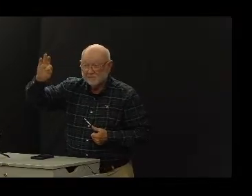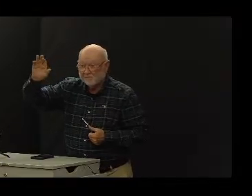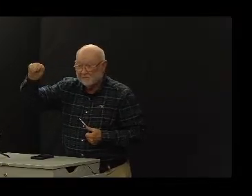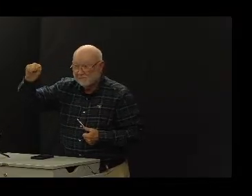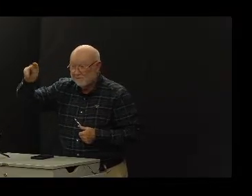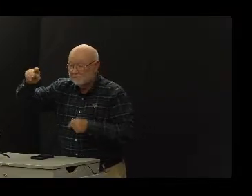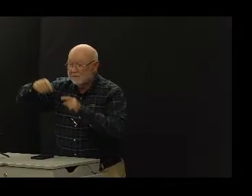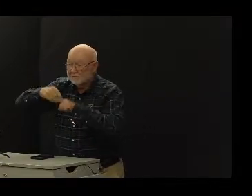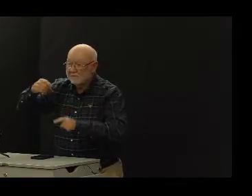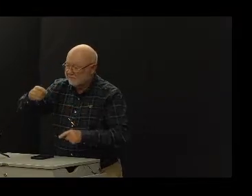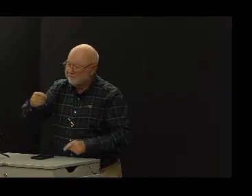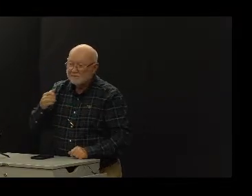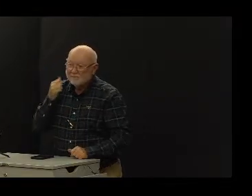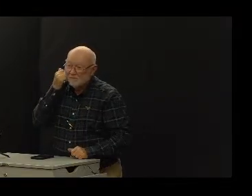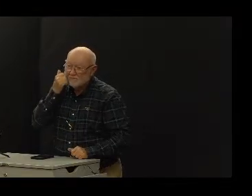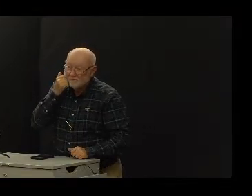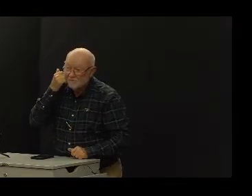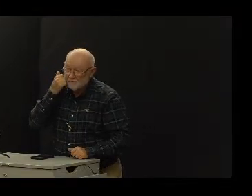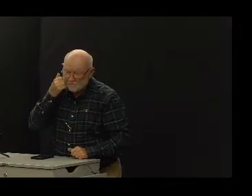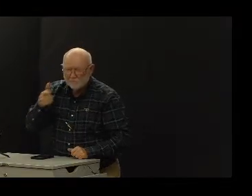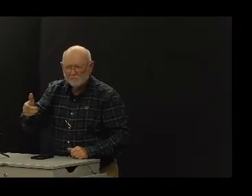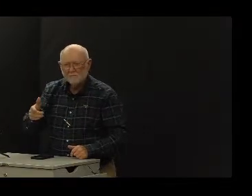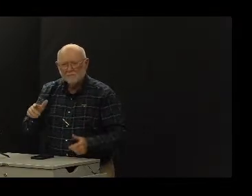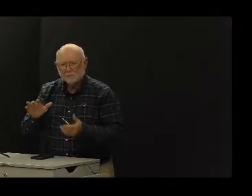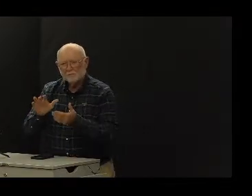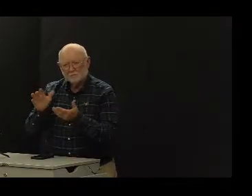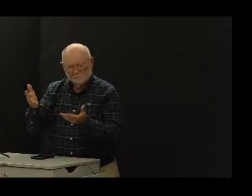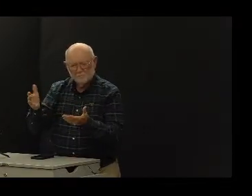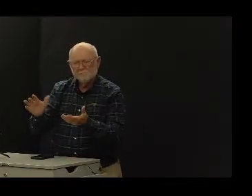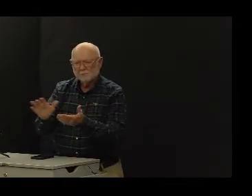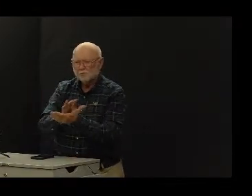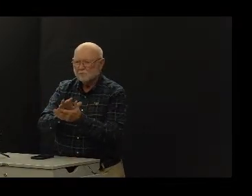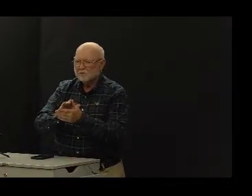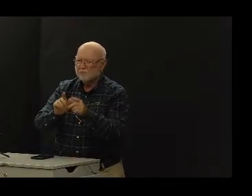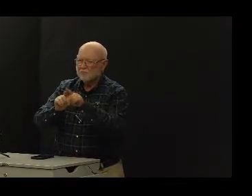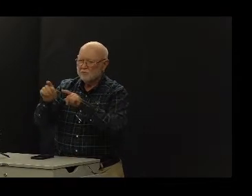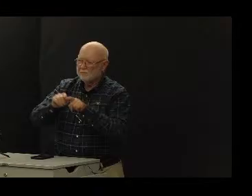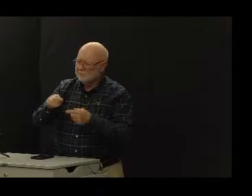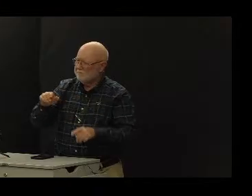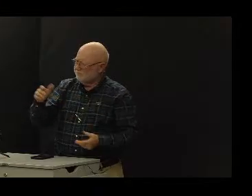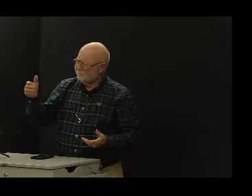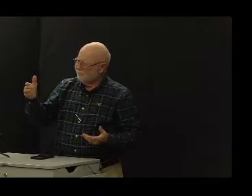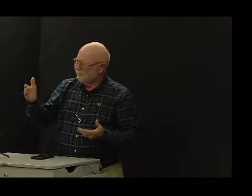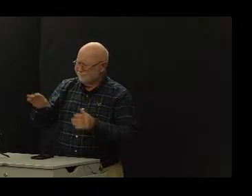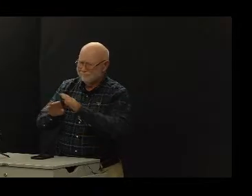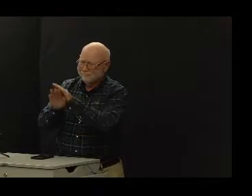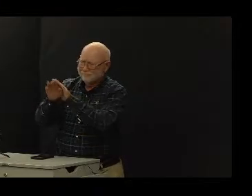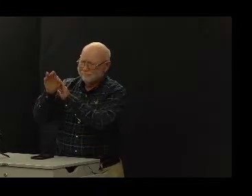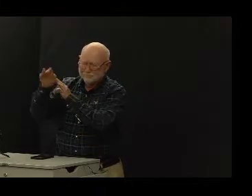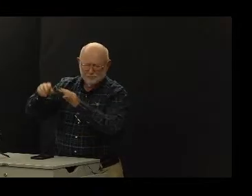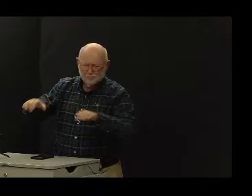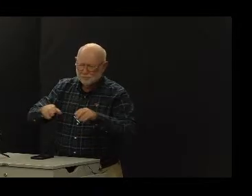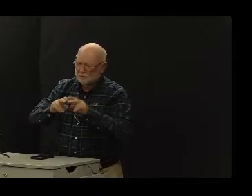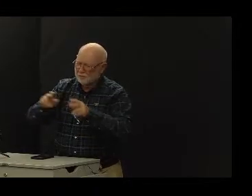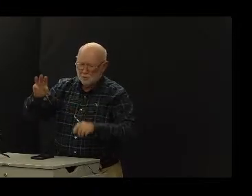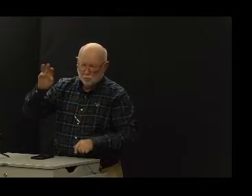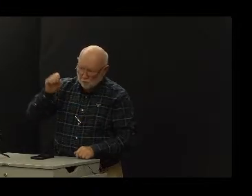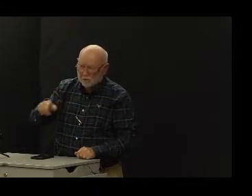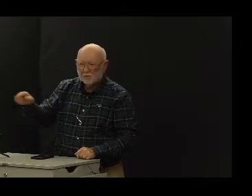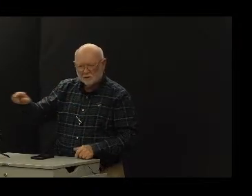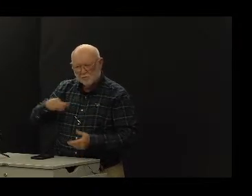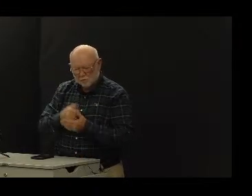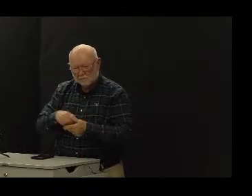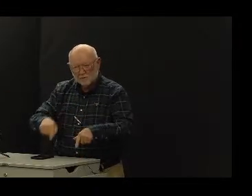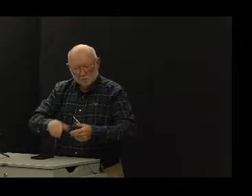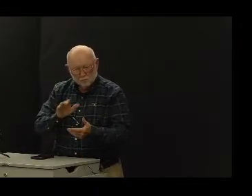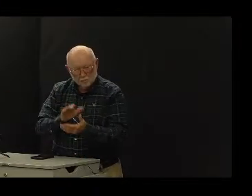Samantha. Sandra Frank. Sandra Frank. She became a famous